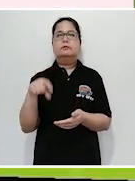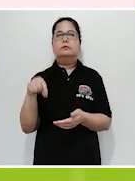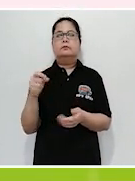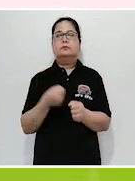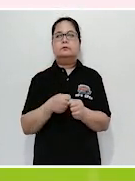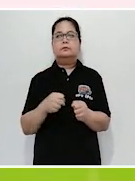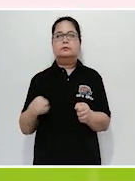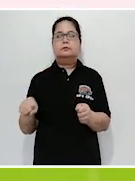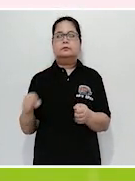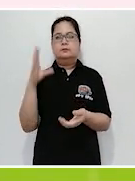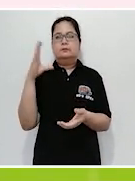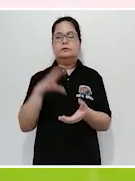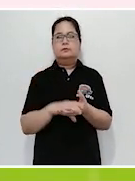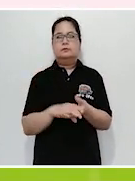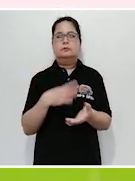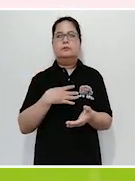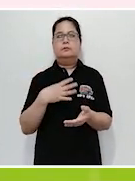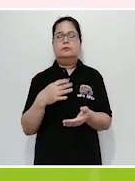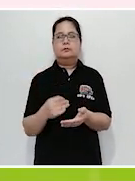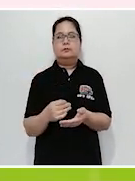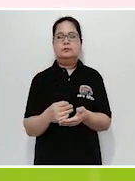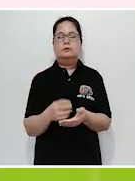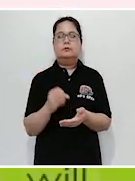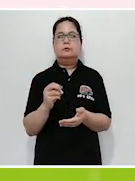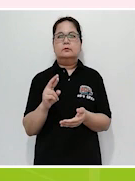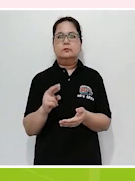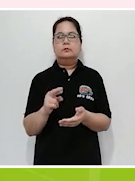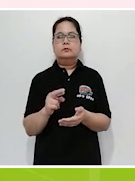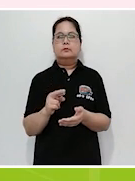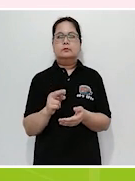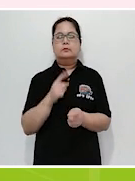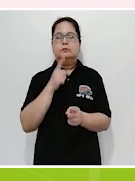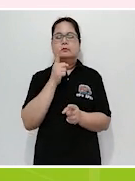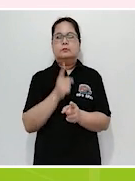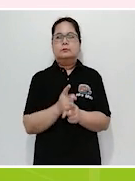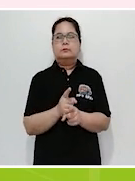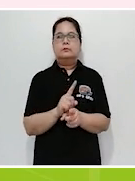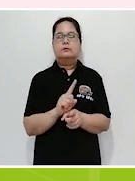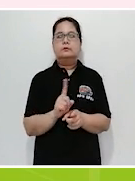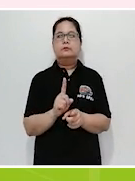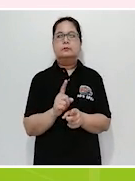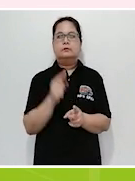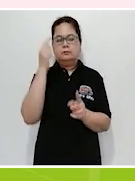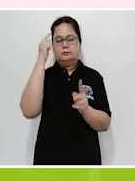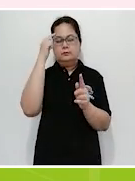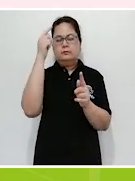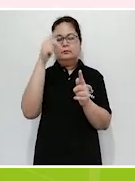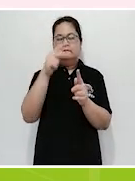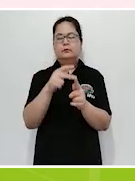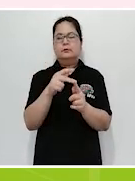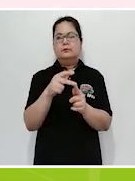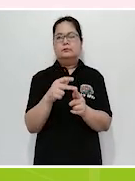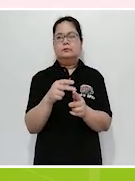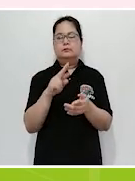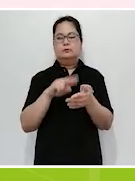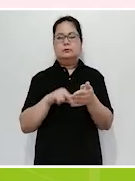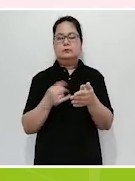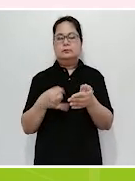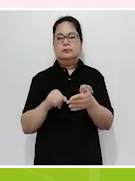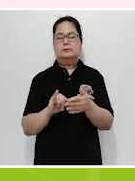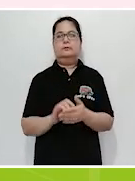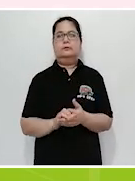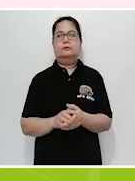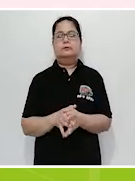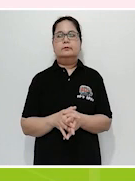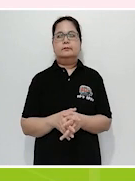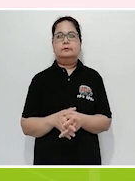first, choose texts they believe will interest them or that are appropriate for whatever their purpose is